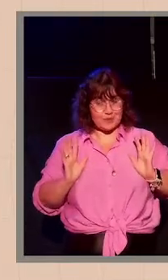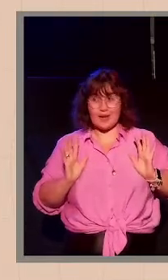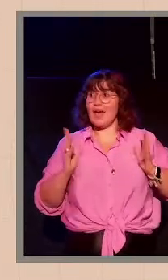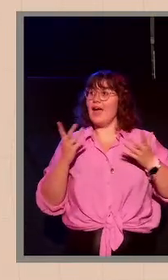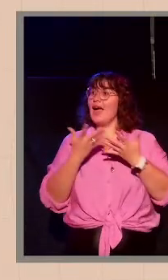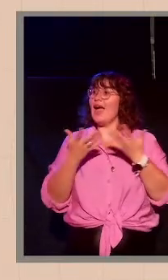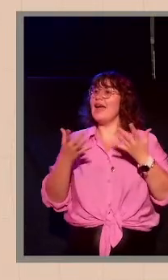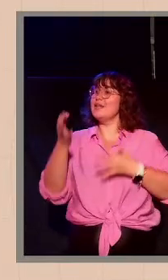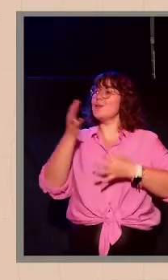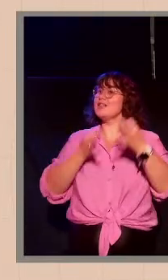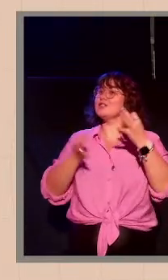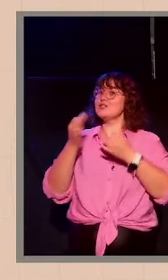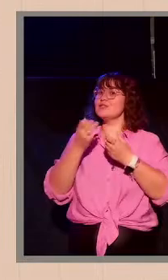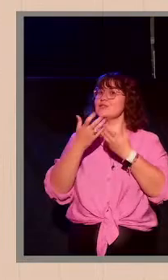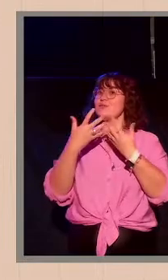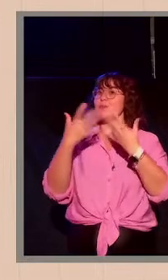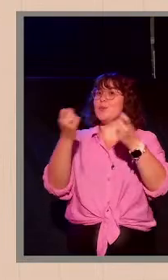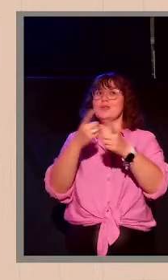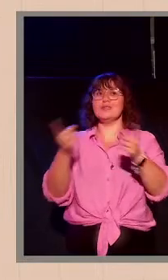any questions?